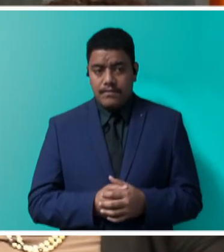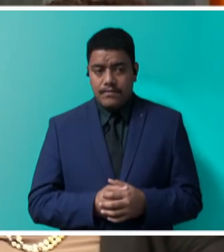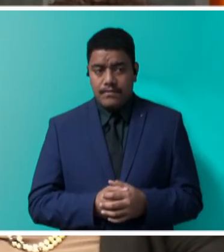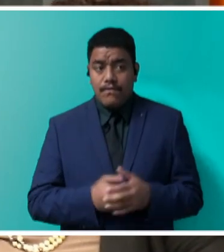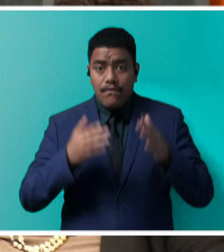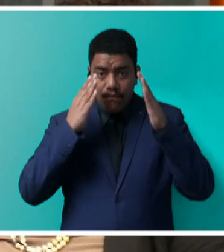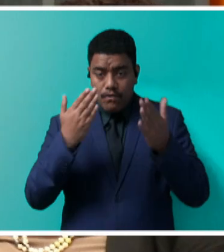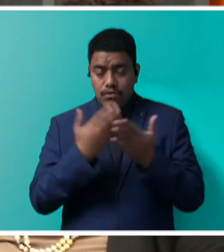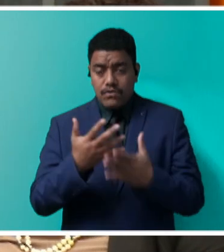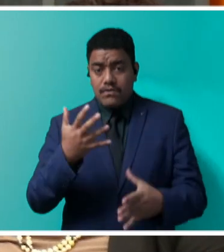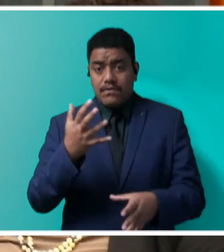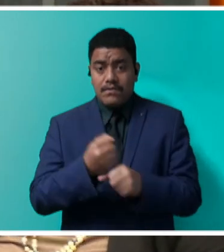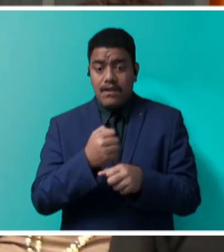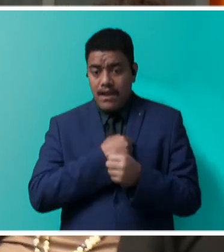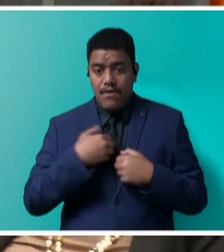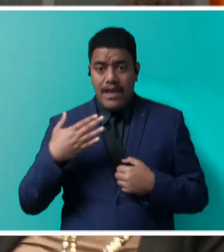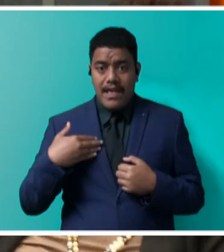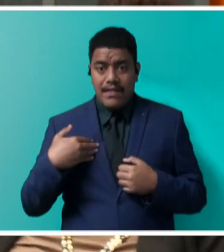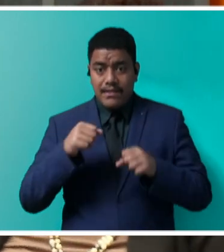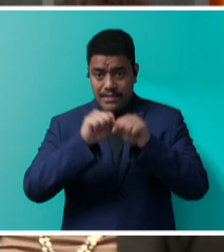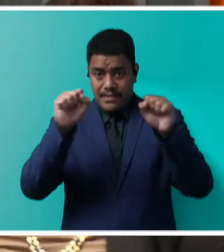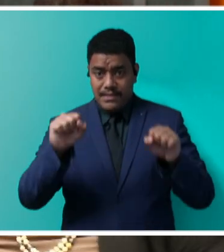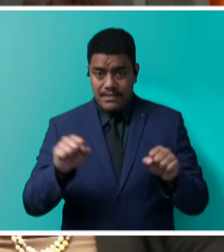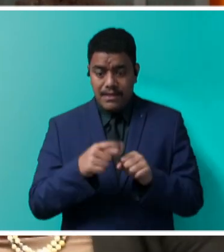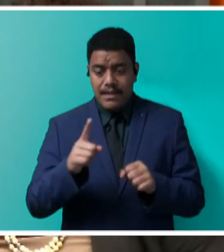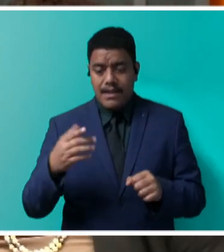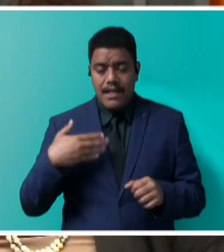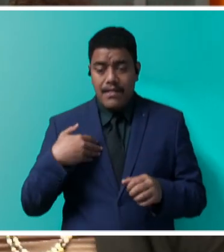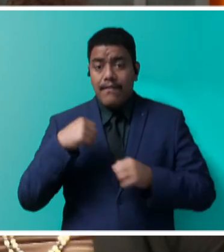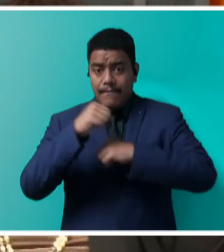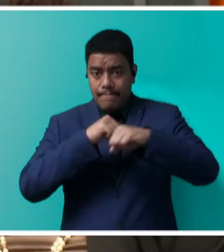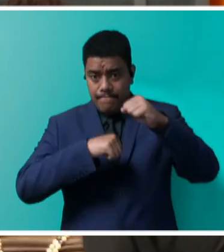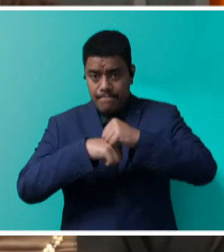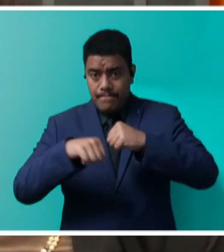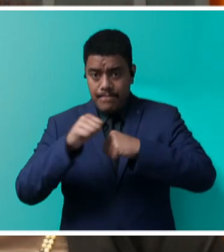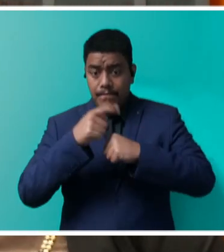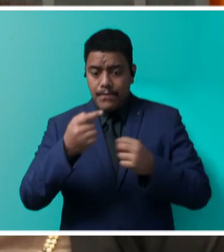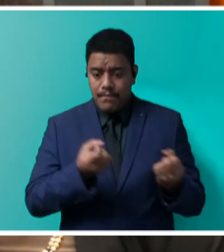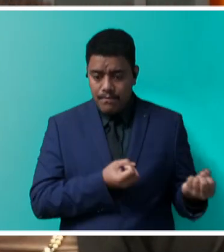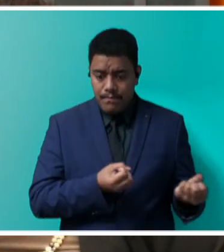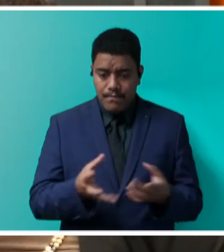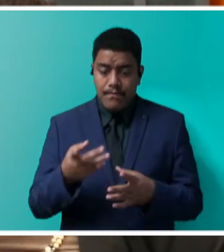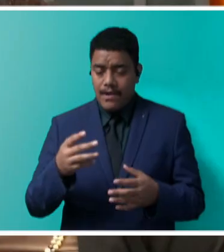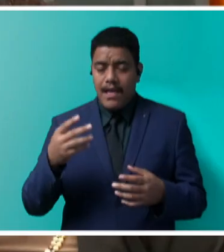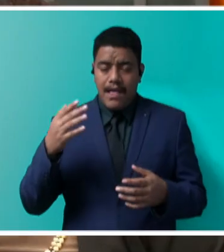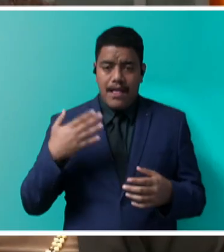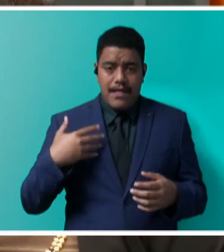focused on the upgrade of our health systems and health infrastructure that deliver primary health care.